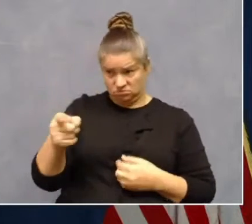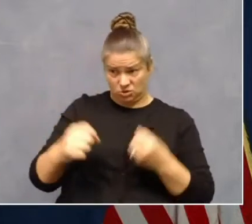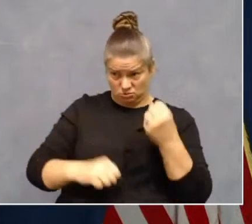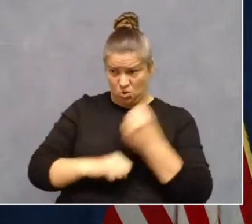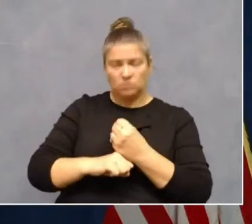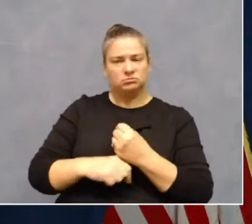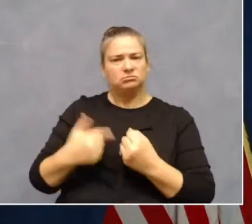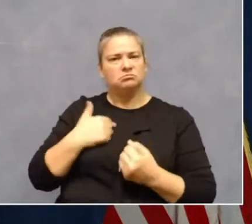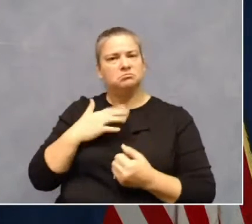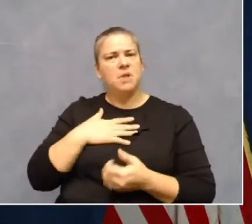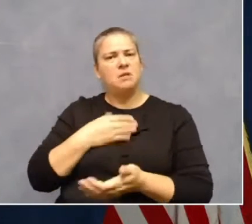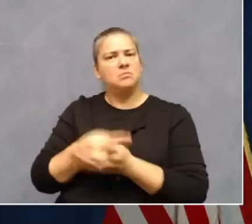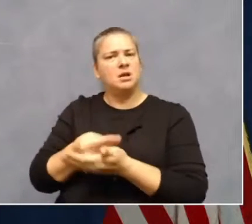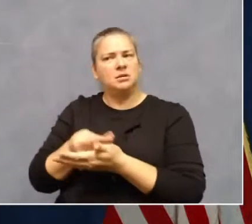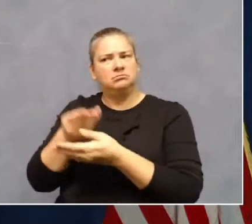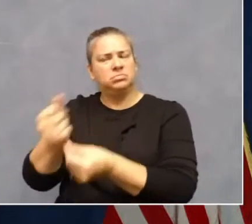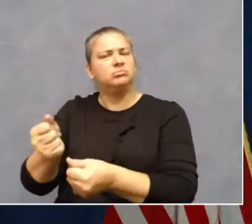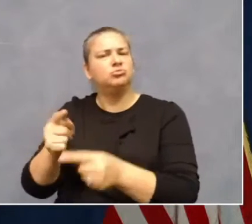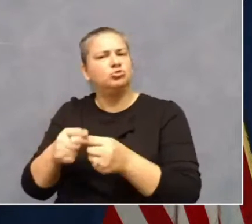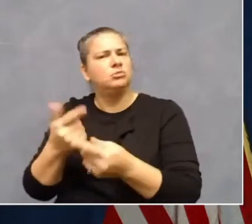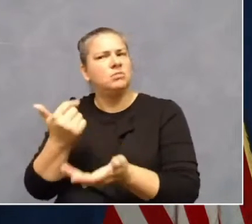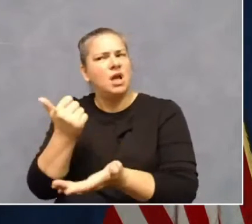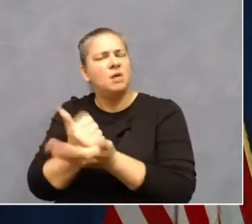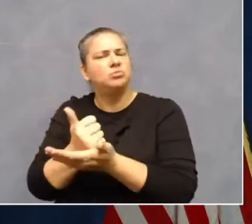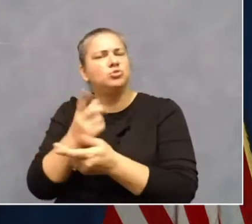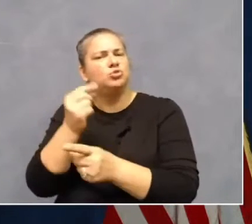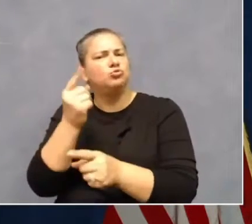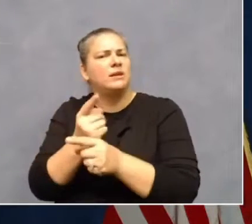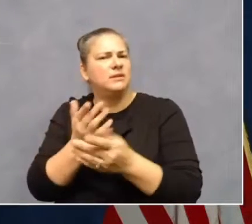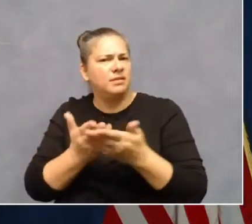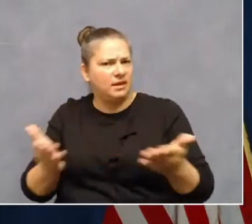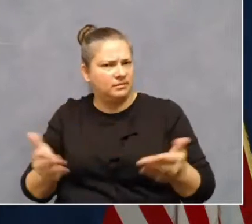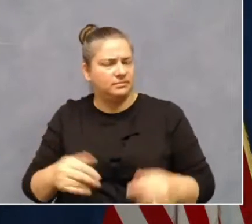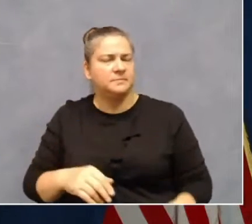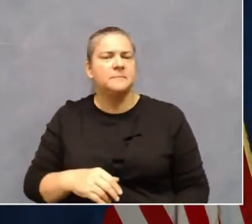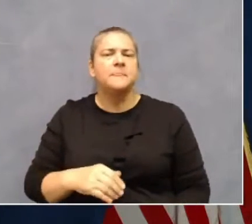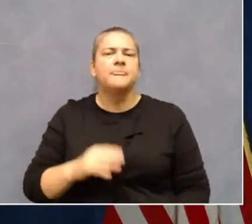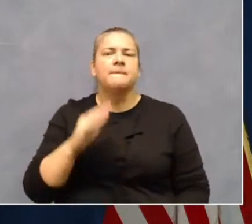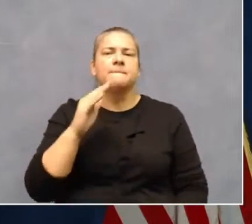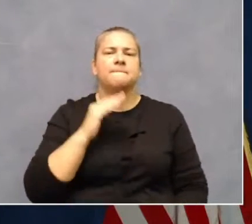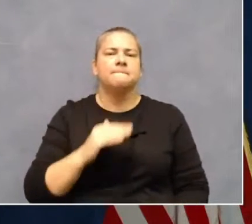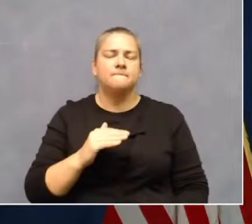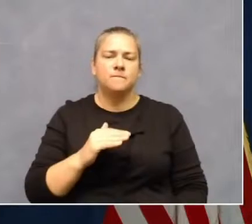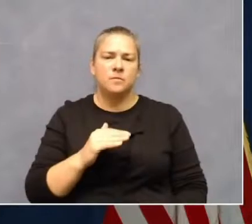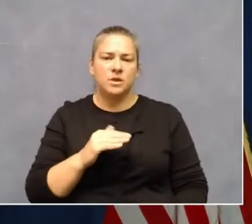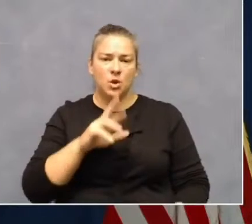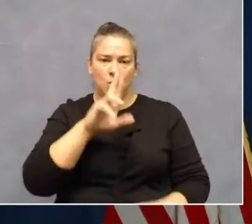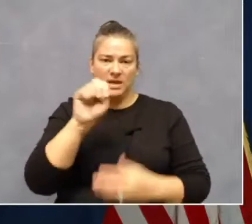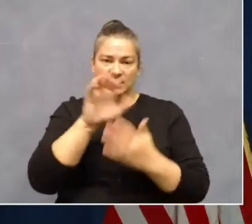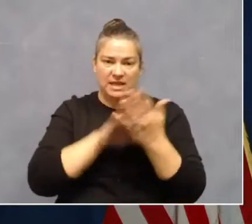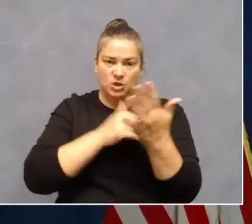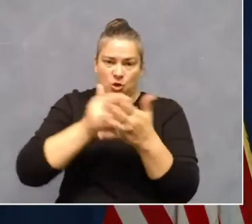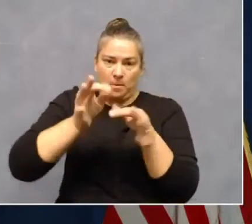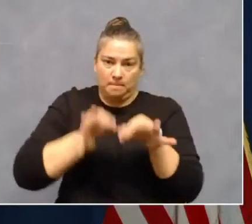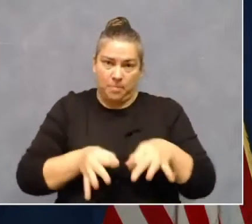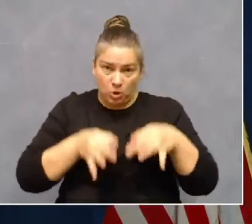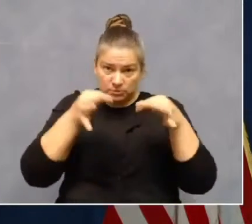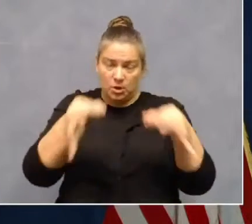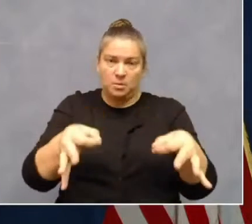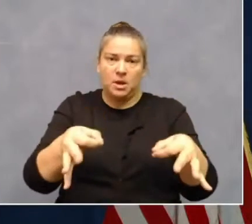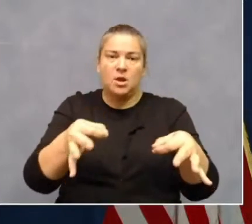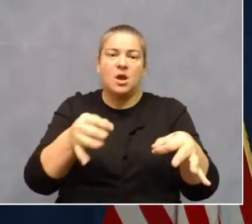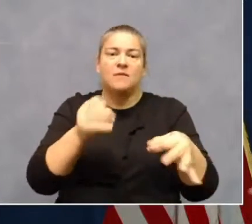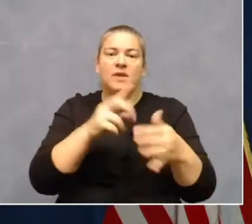do the right thing. We're asking for the reschedule, postponement, or cancellation of public or private